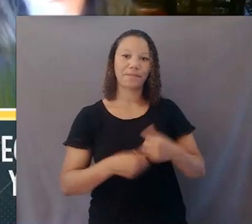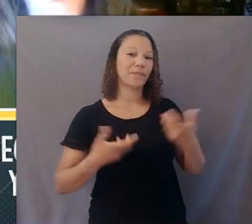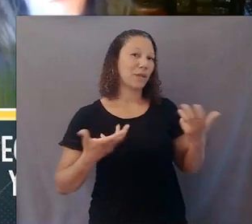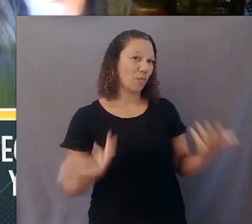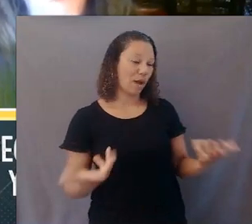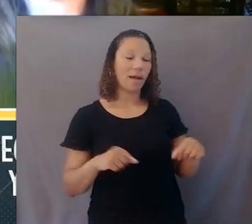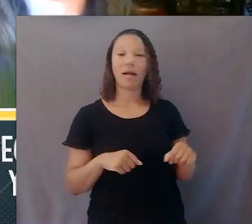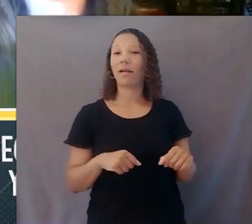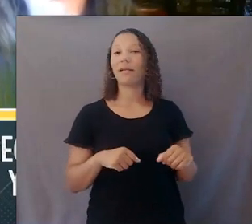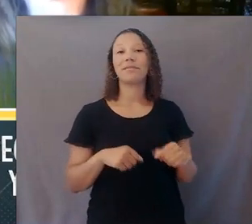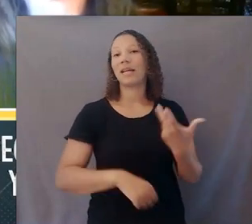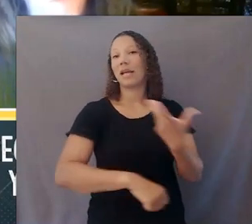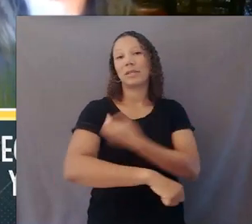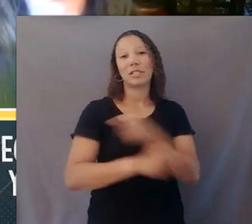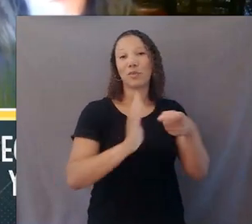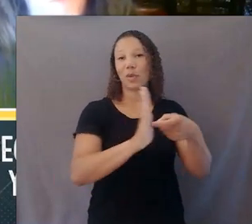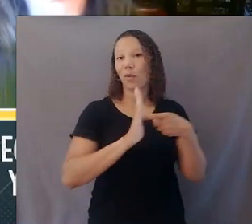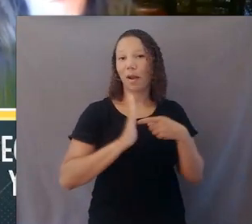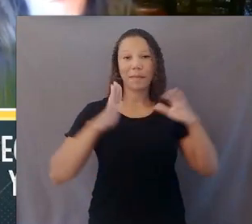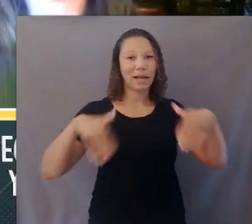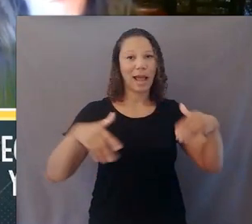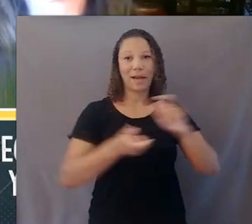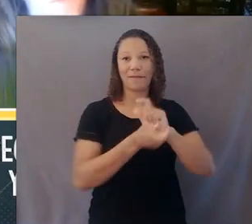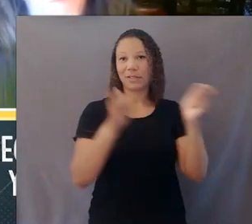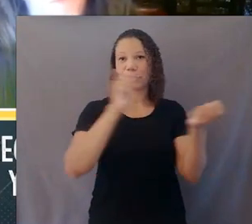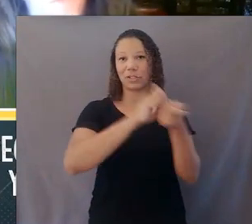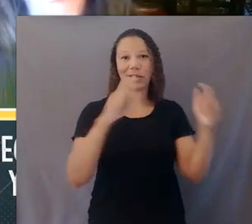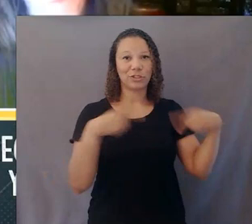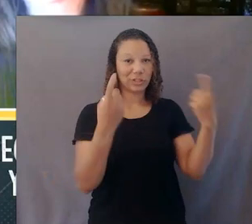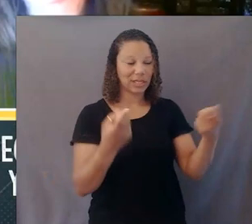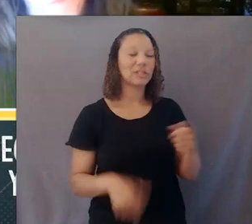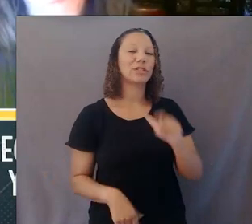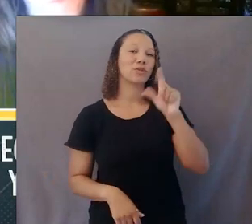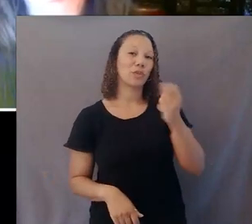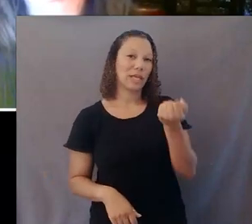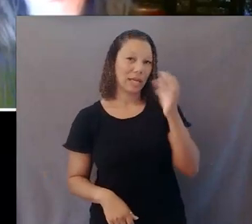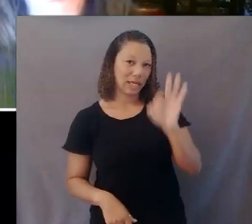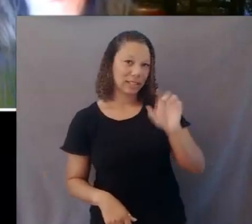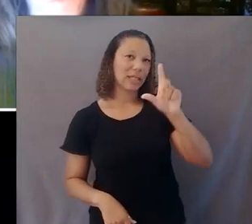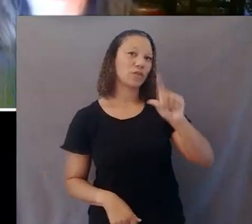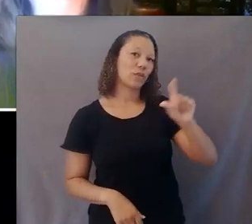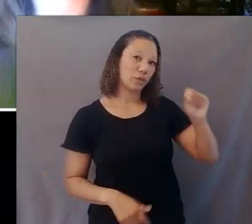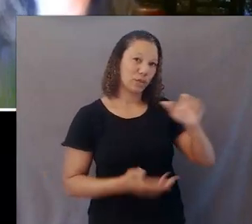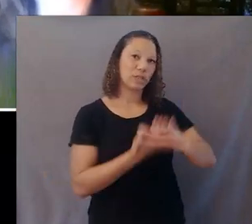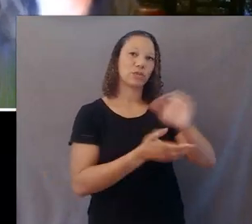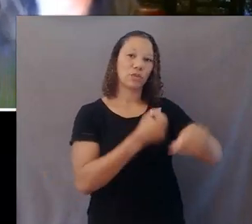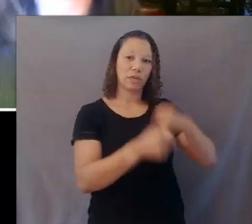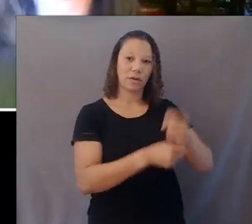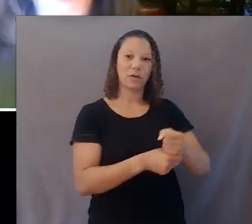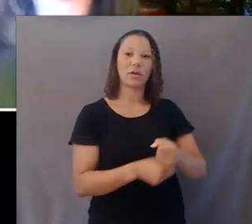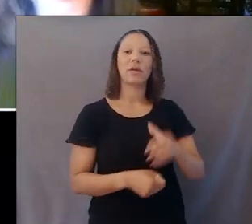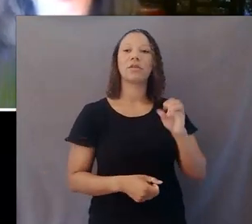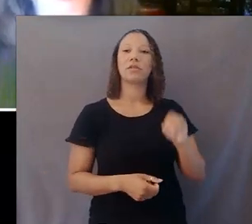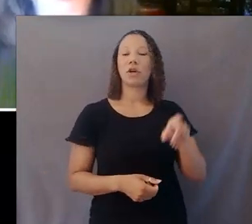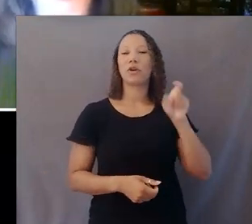immunization requirements have not changed since the 1920 school year. So all students must meet the immunization requirements per